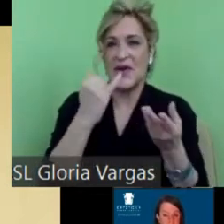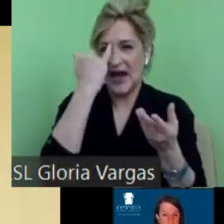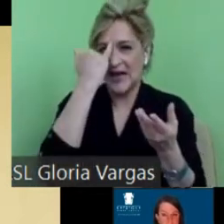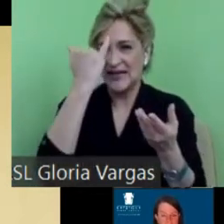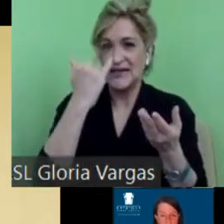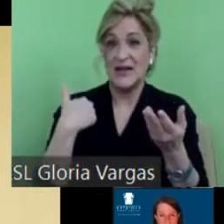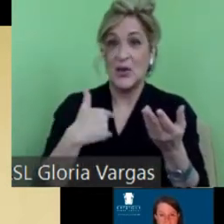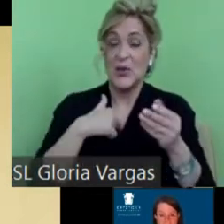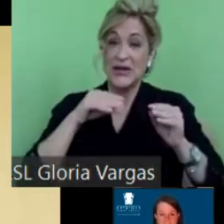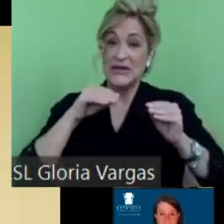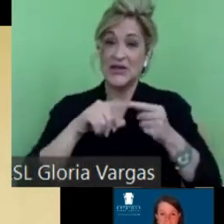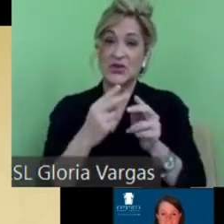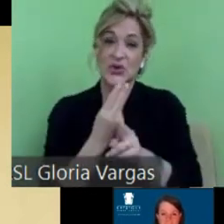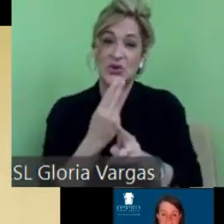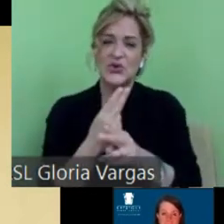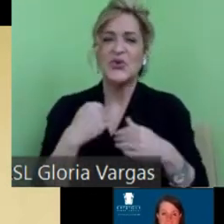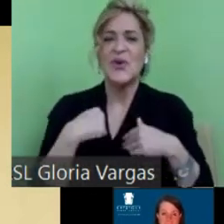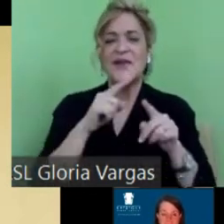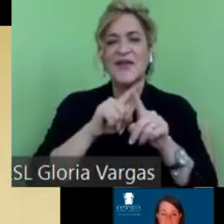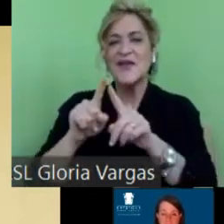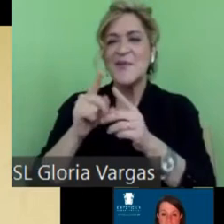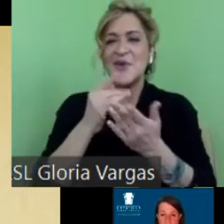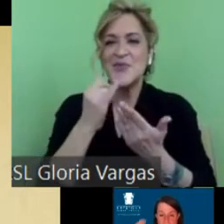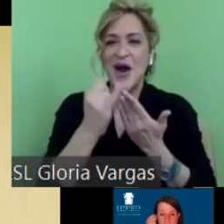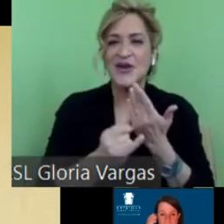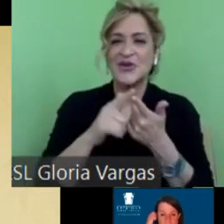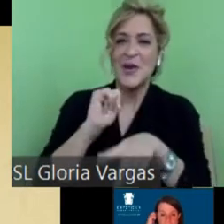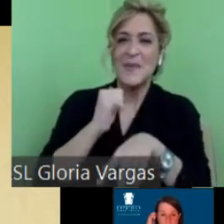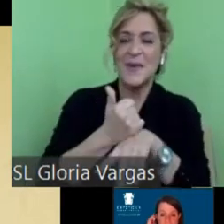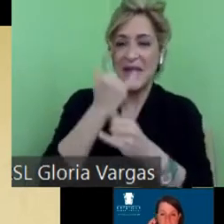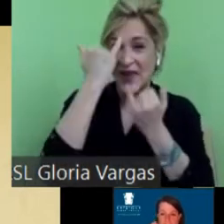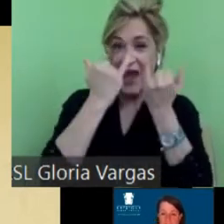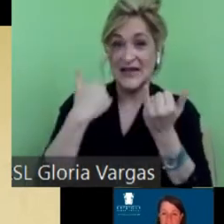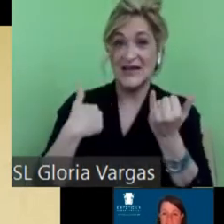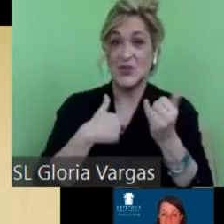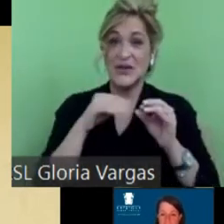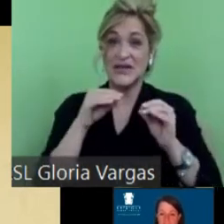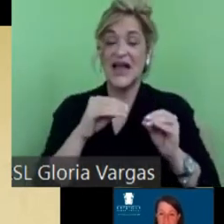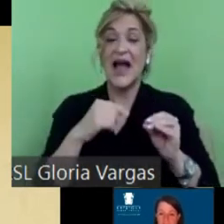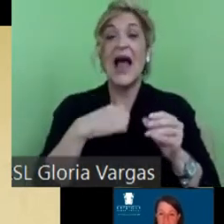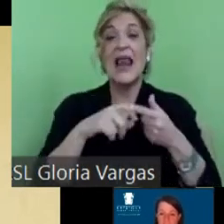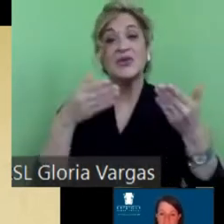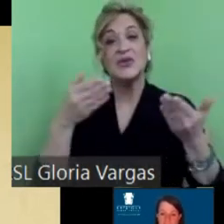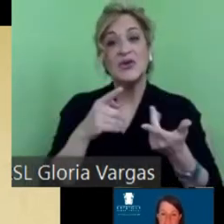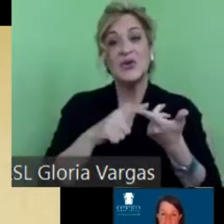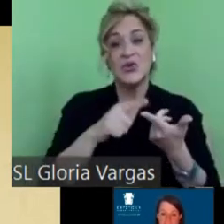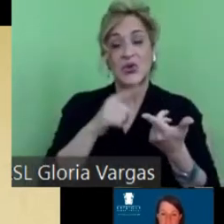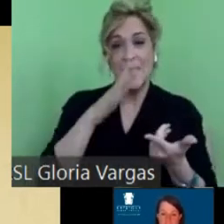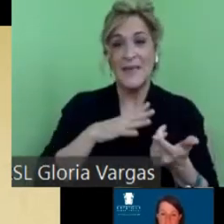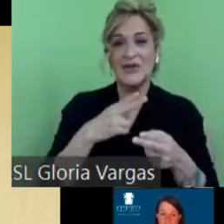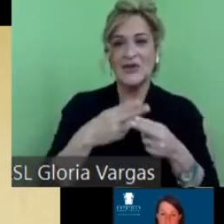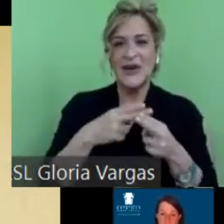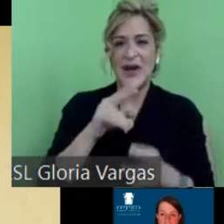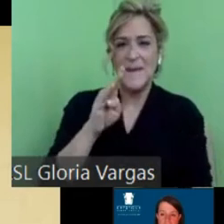We therefore have a number of projects to implement the ideas we teach. I would like to introduce you to Mr. Banerjee, who worked